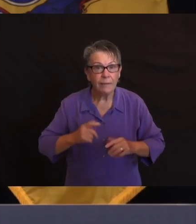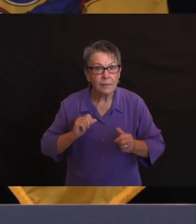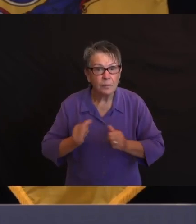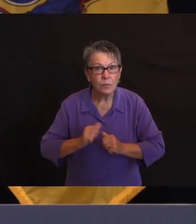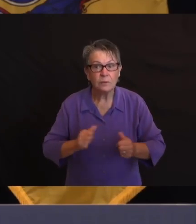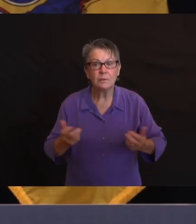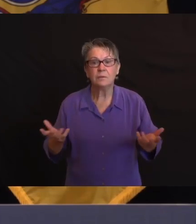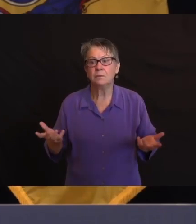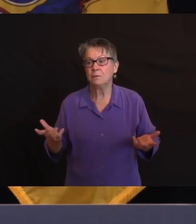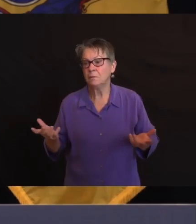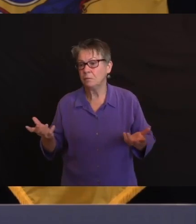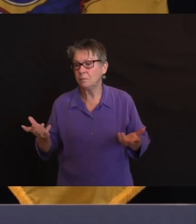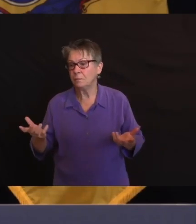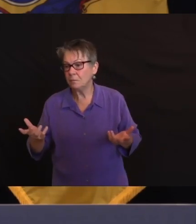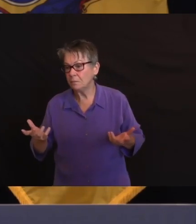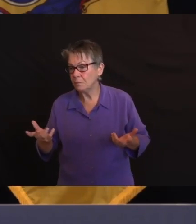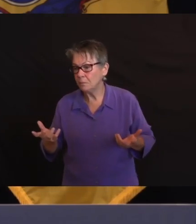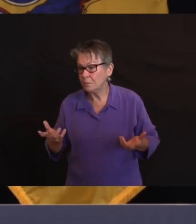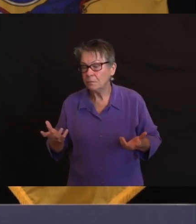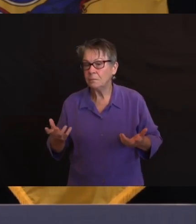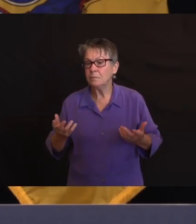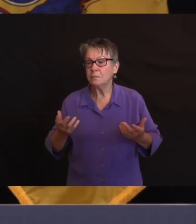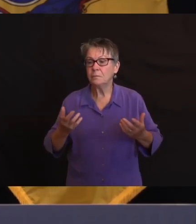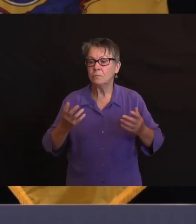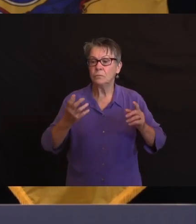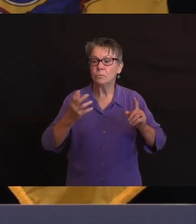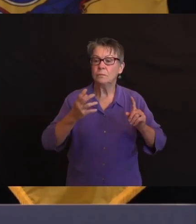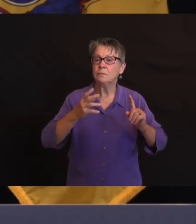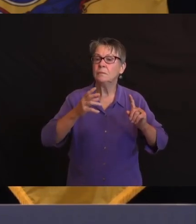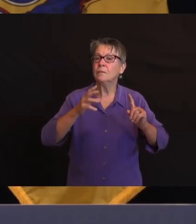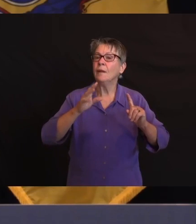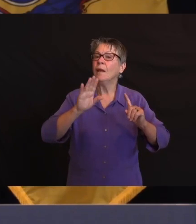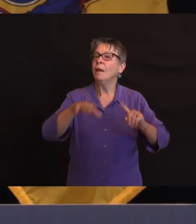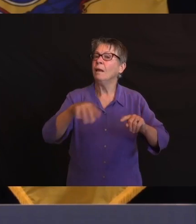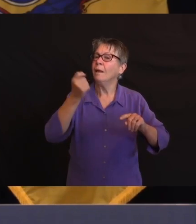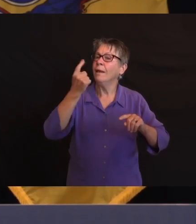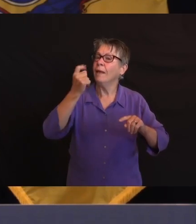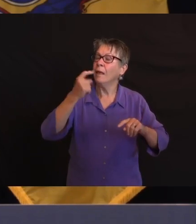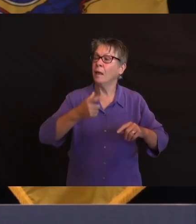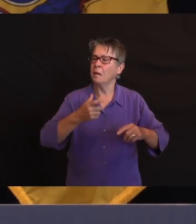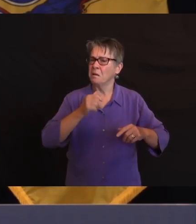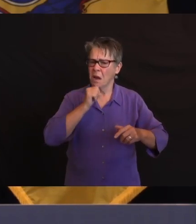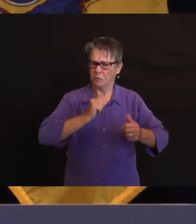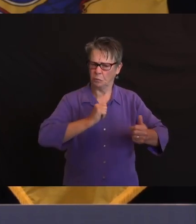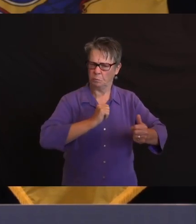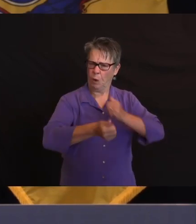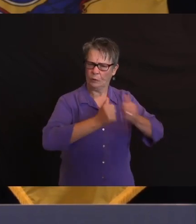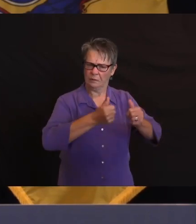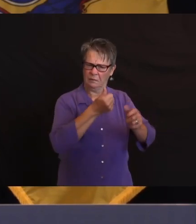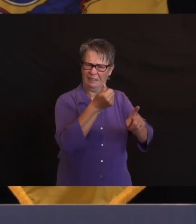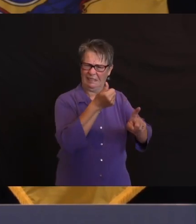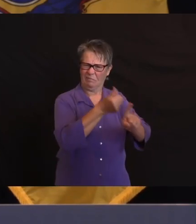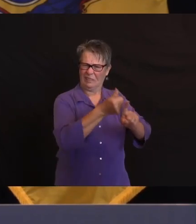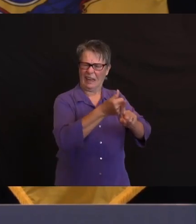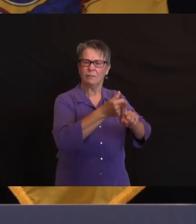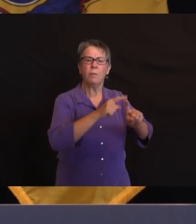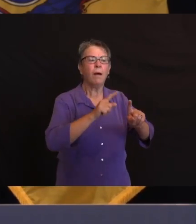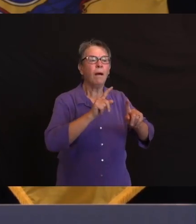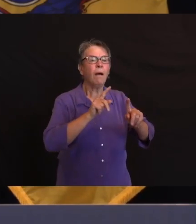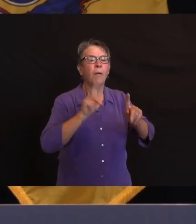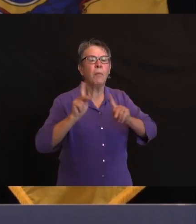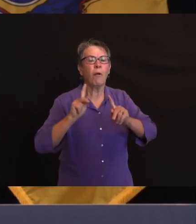pizza party, indoor house party. We had some higher ed. We had Rowan we've talked about.